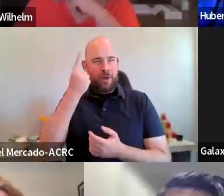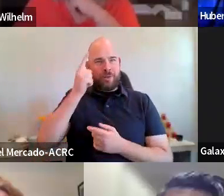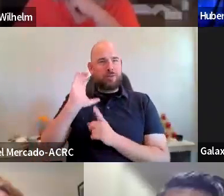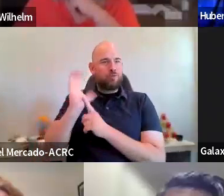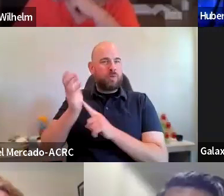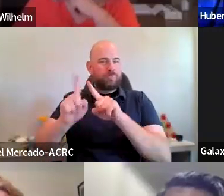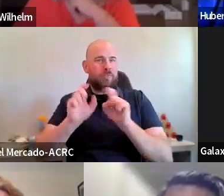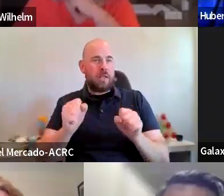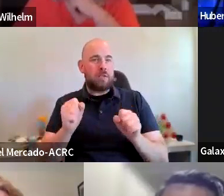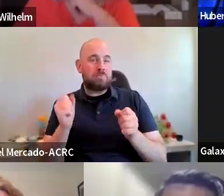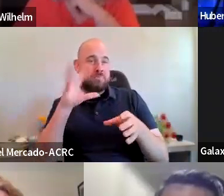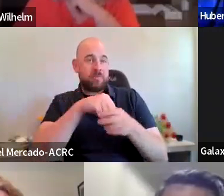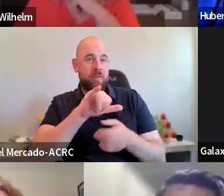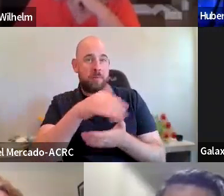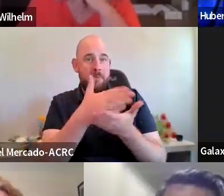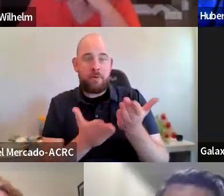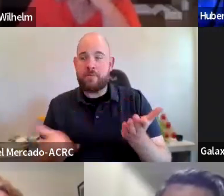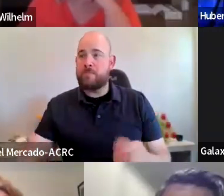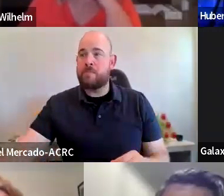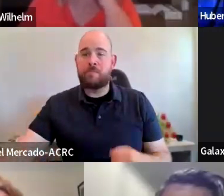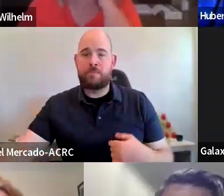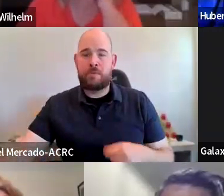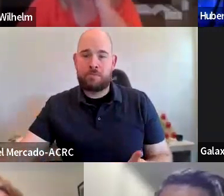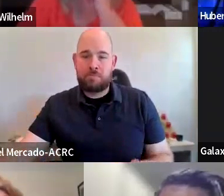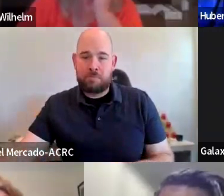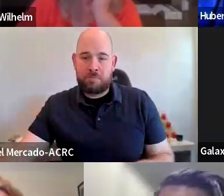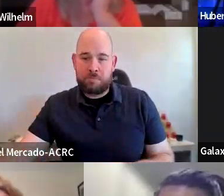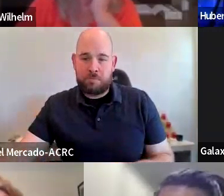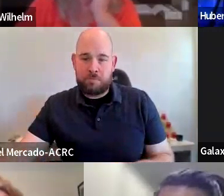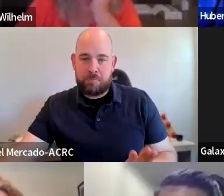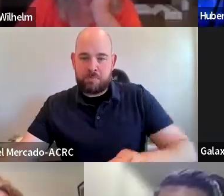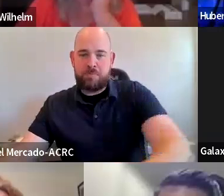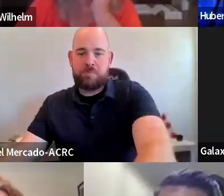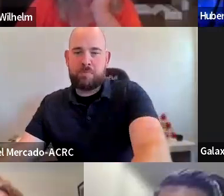better grasp on how to communicate with consumers.